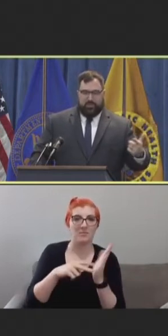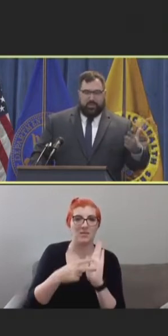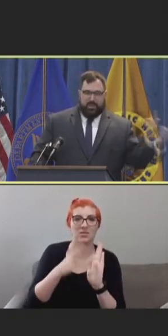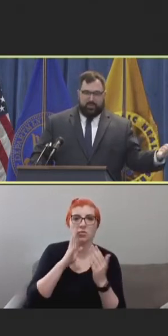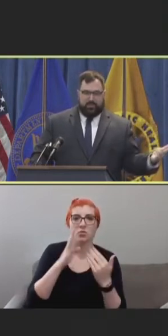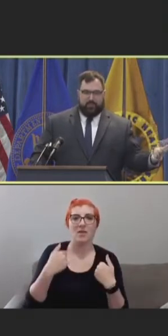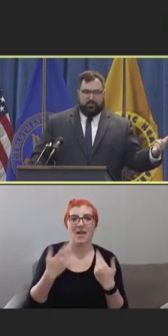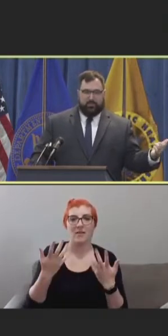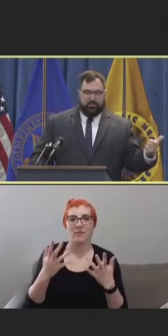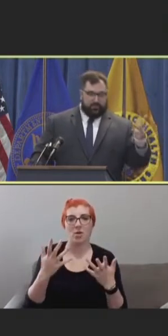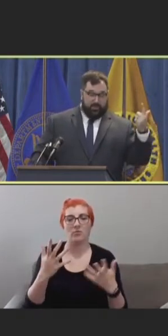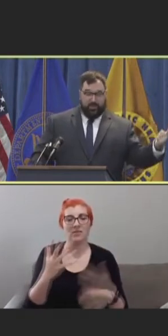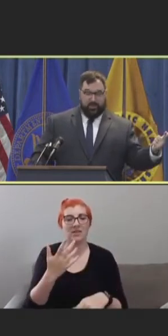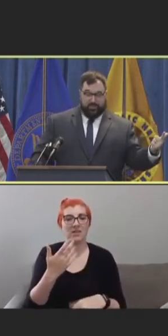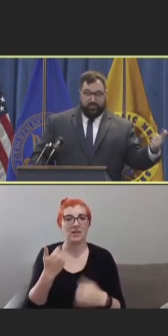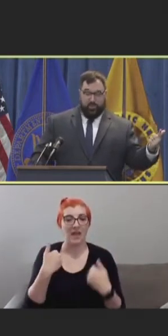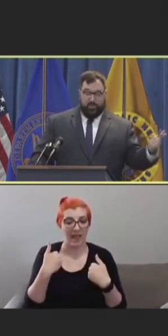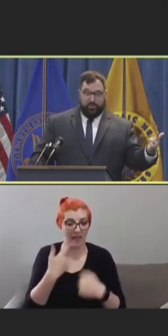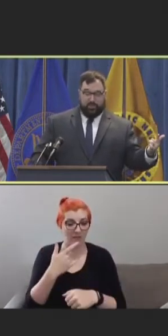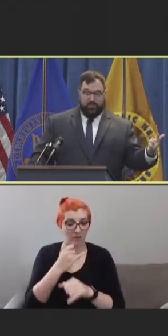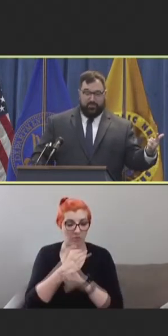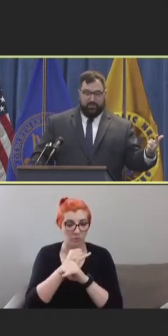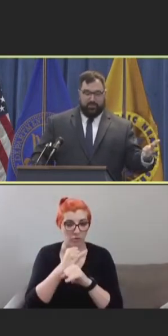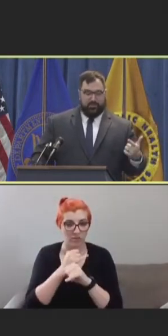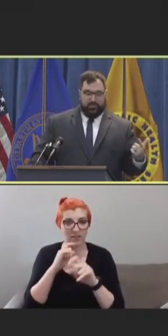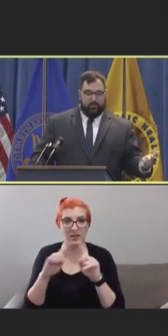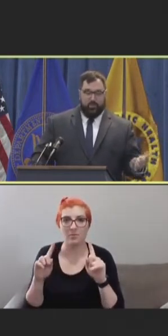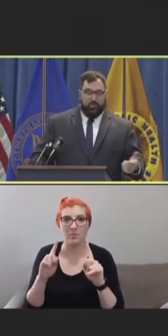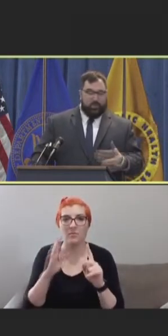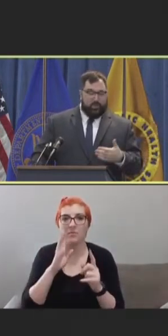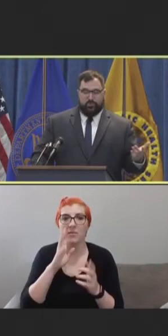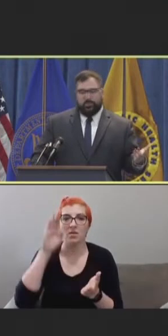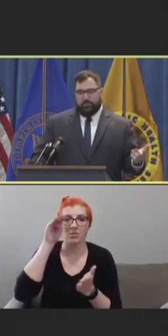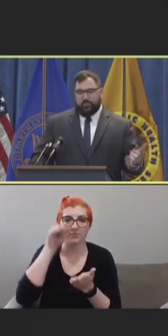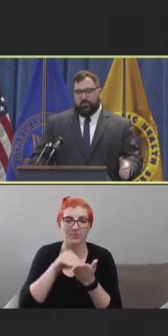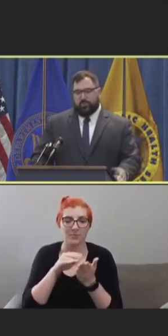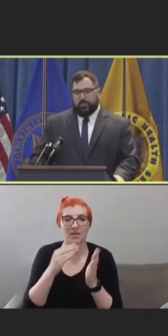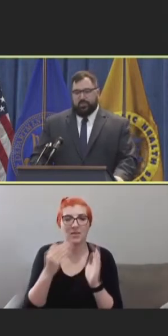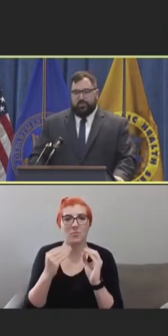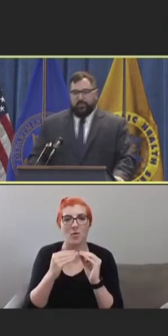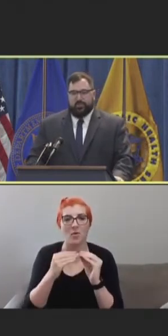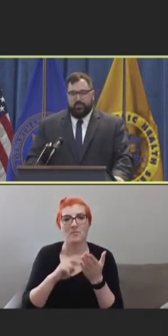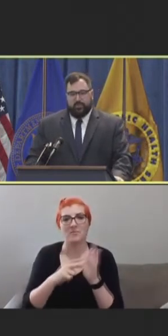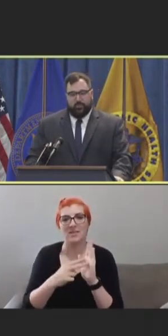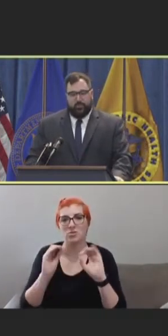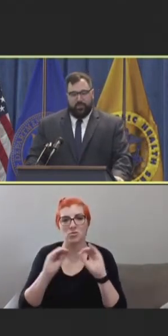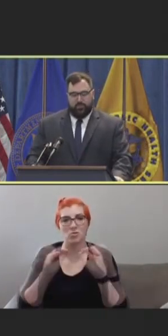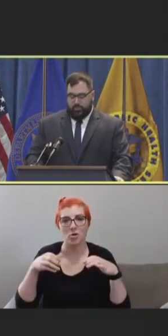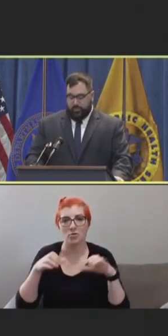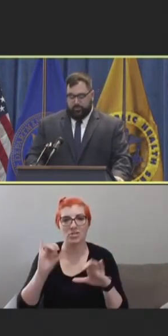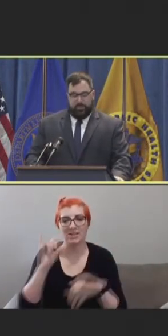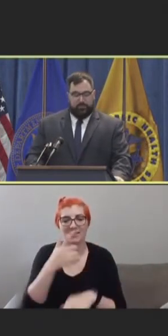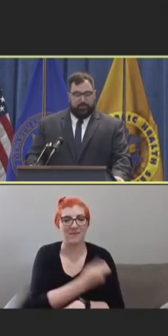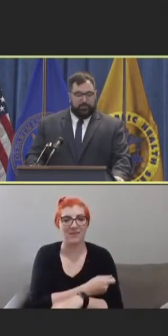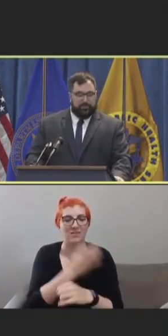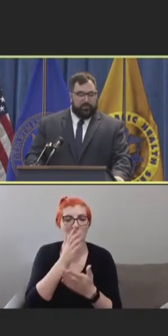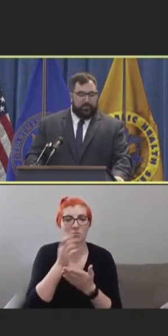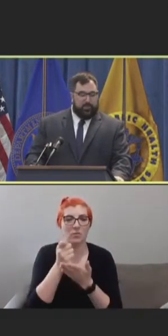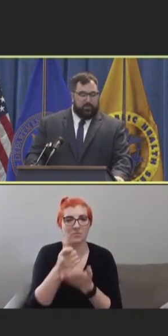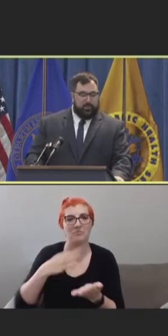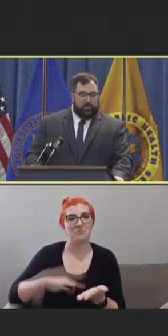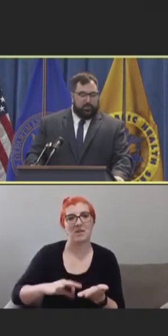immunity that knocks that already overly attenuated virus down even more. There's essentially no chance that that vaccine is going to provide you with much benefit.